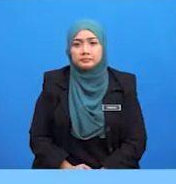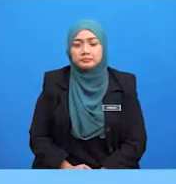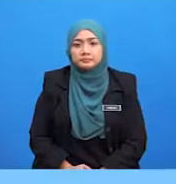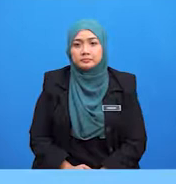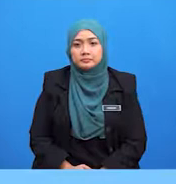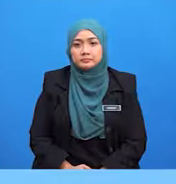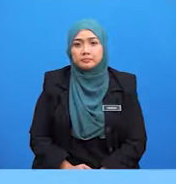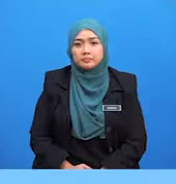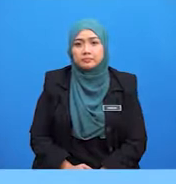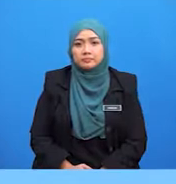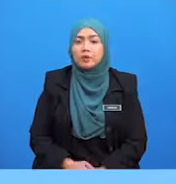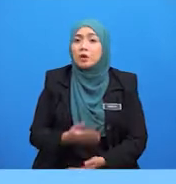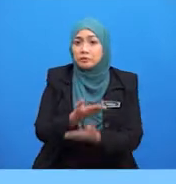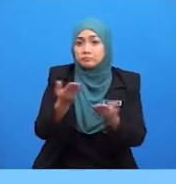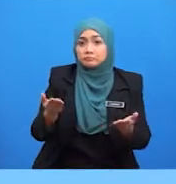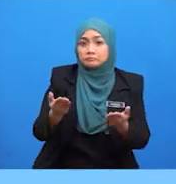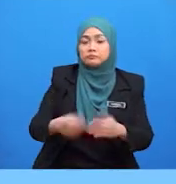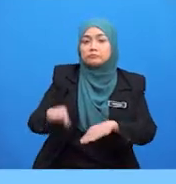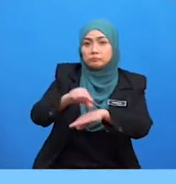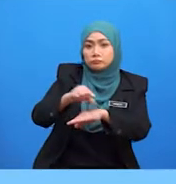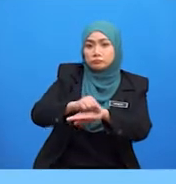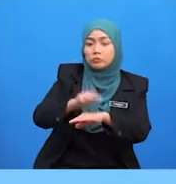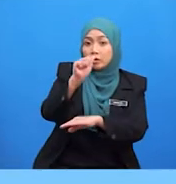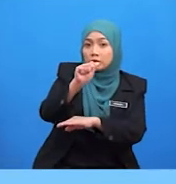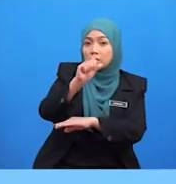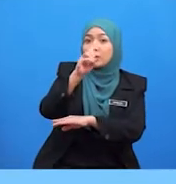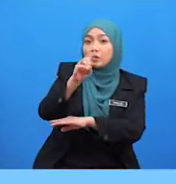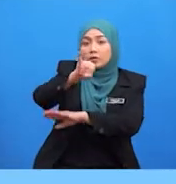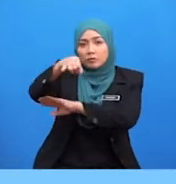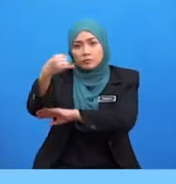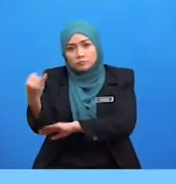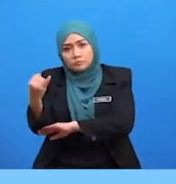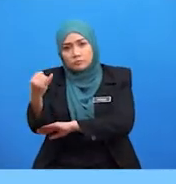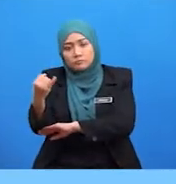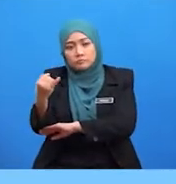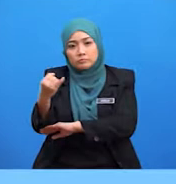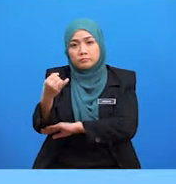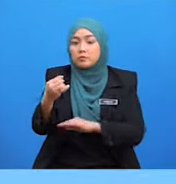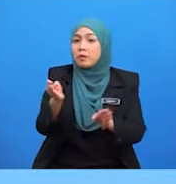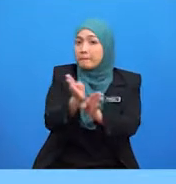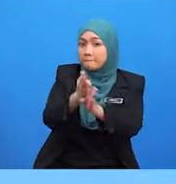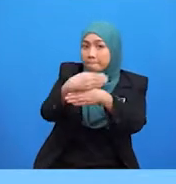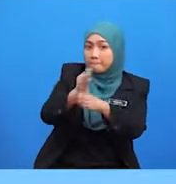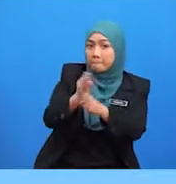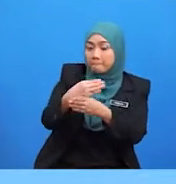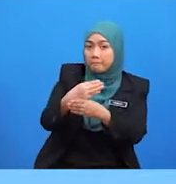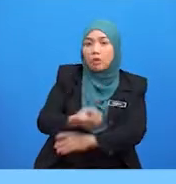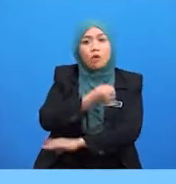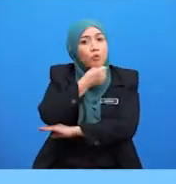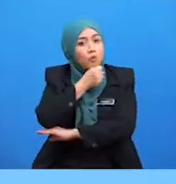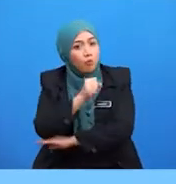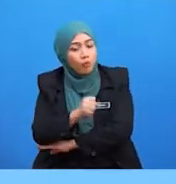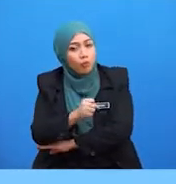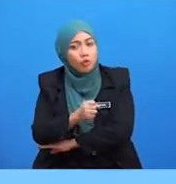In addition, you may use adjectives to describe the shape, the age, and of course, colors of